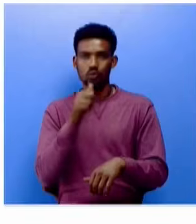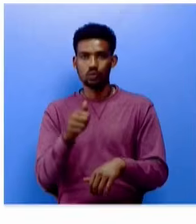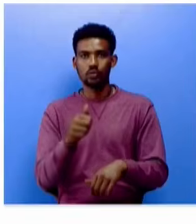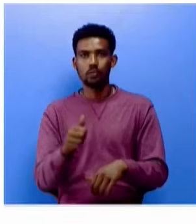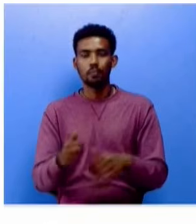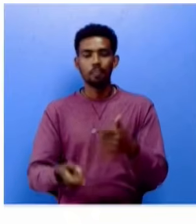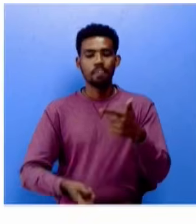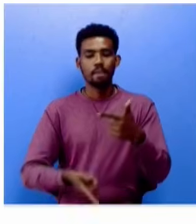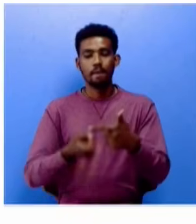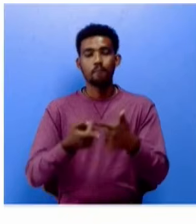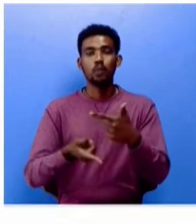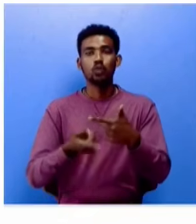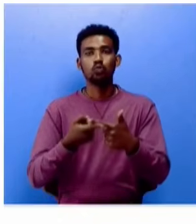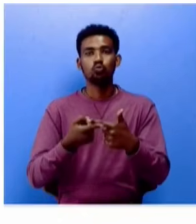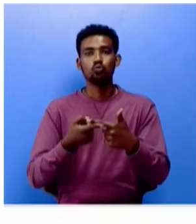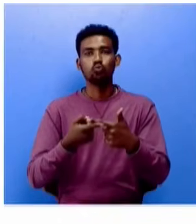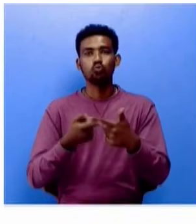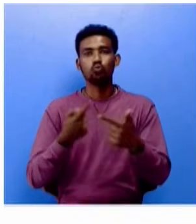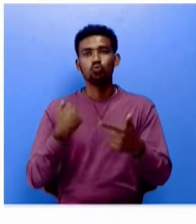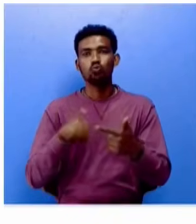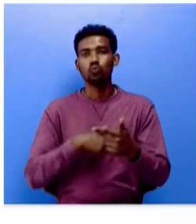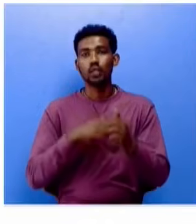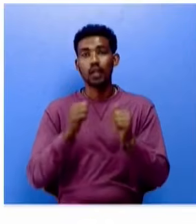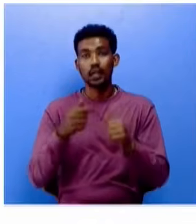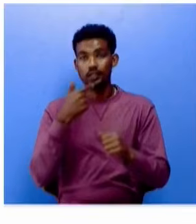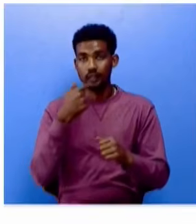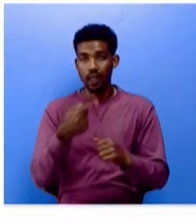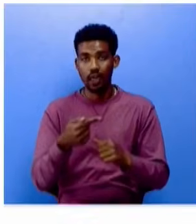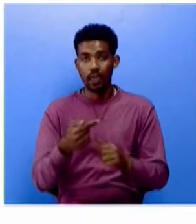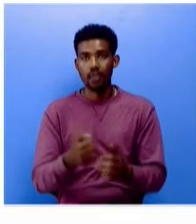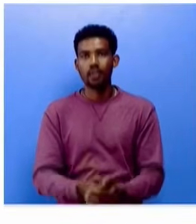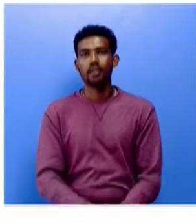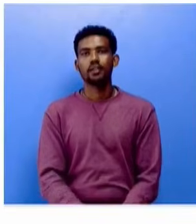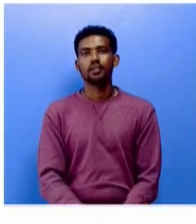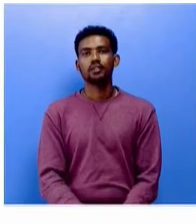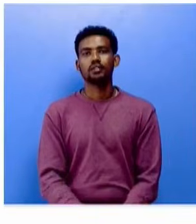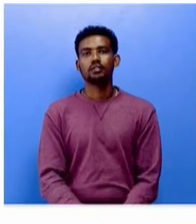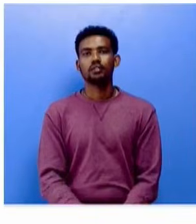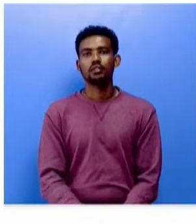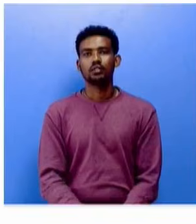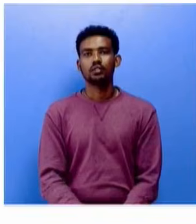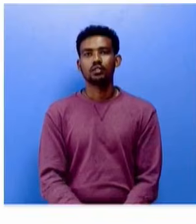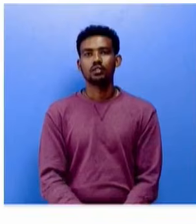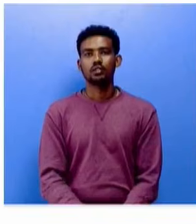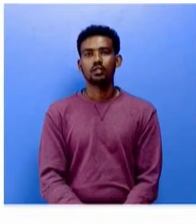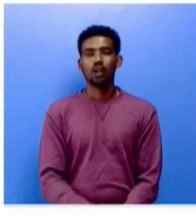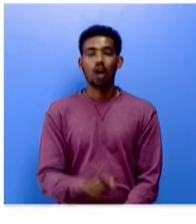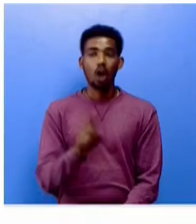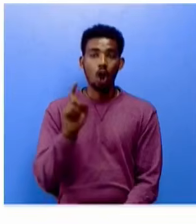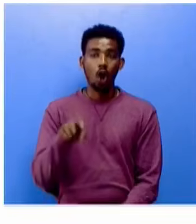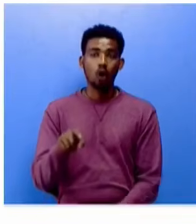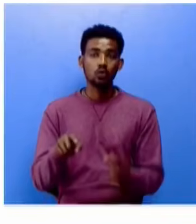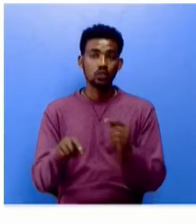Number 2, maybe we can say here, ought he